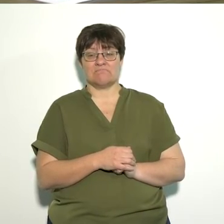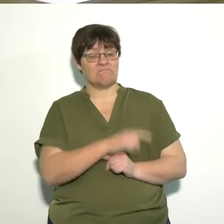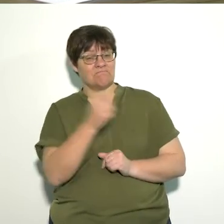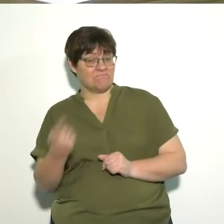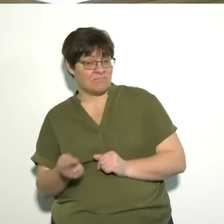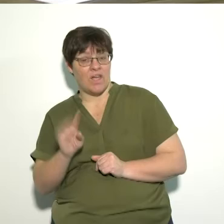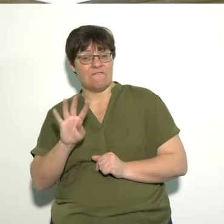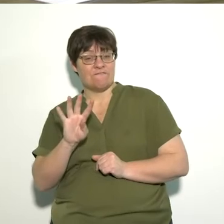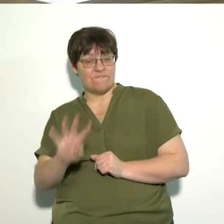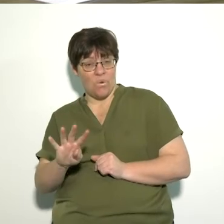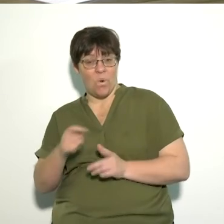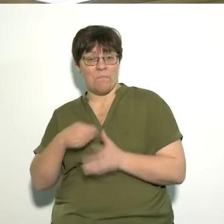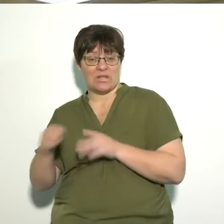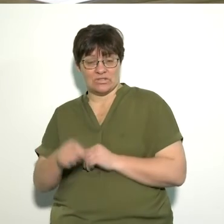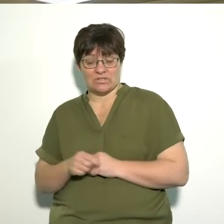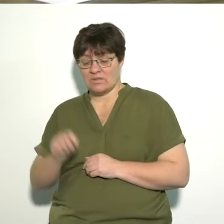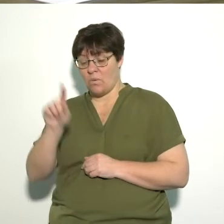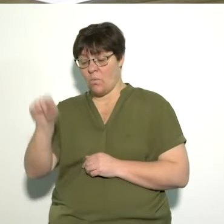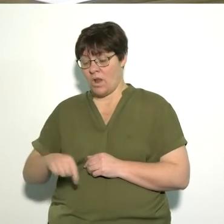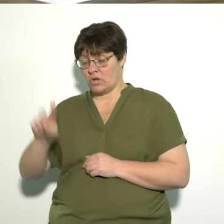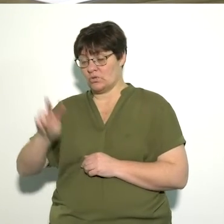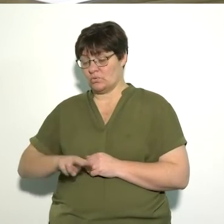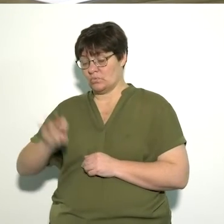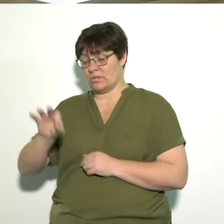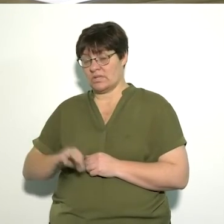And on this side of the domino, there's 4 matches.